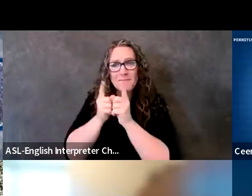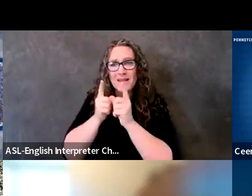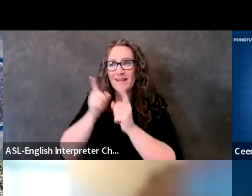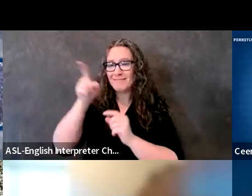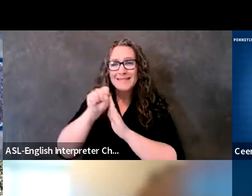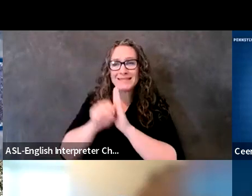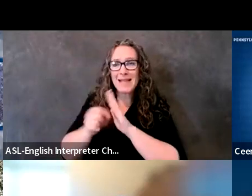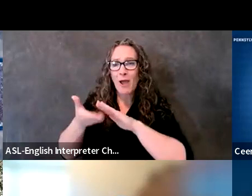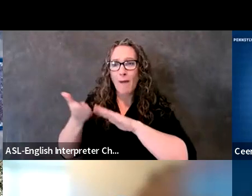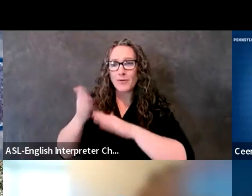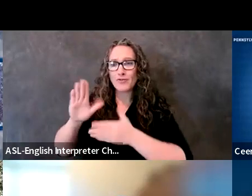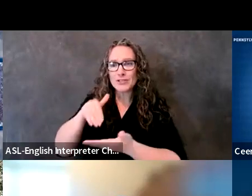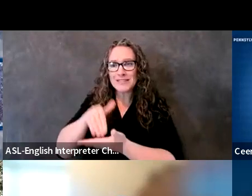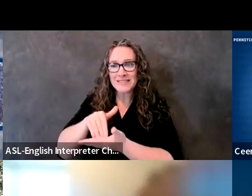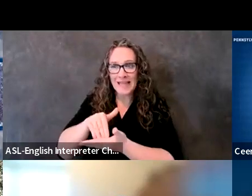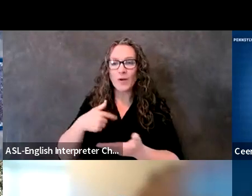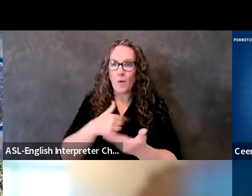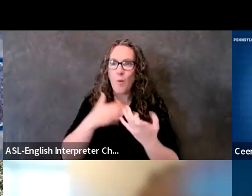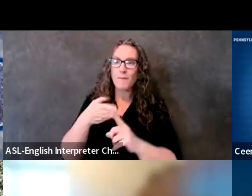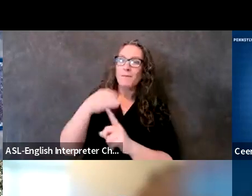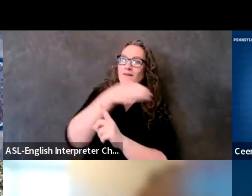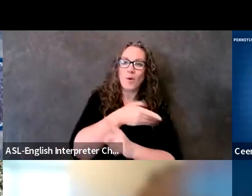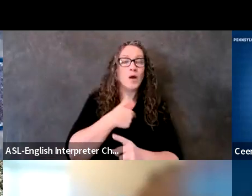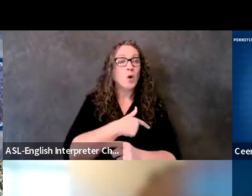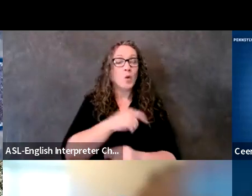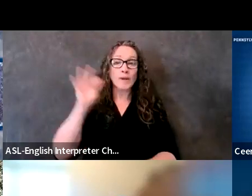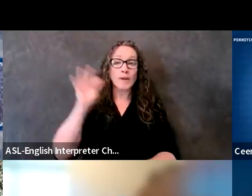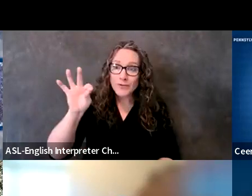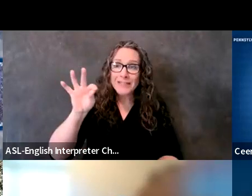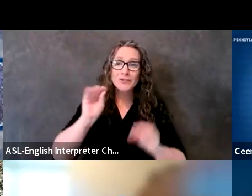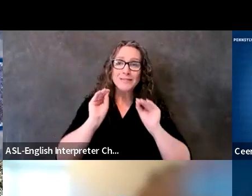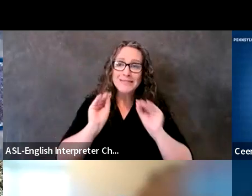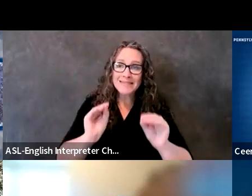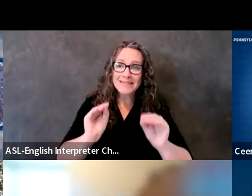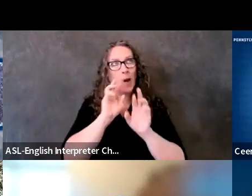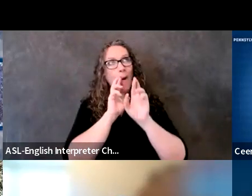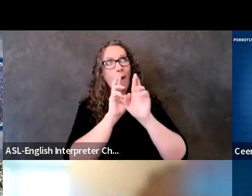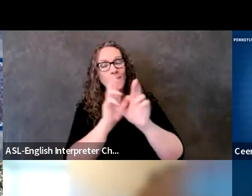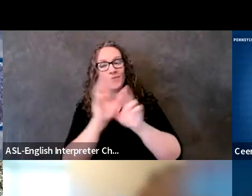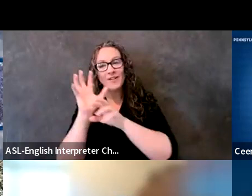always preach that, we always teach that, and we hope to always practice that as well.